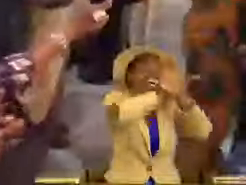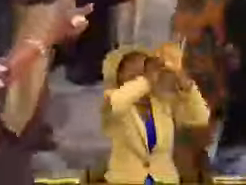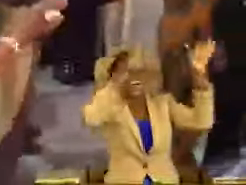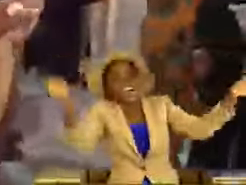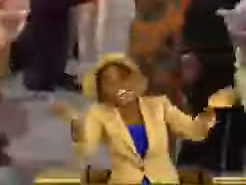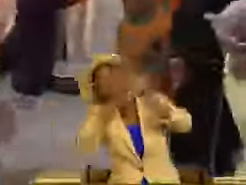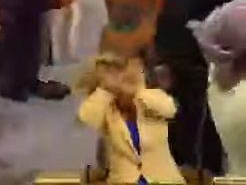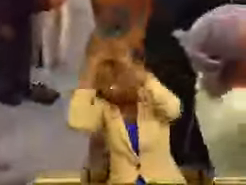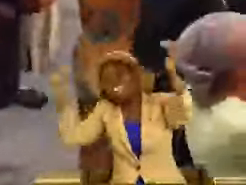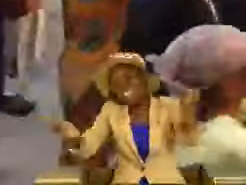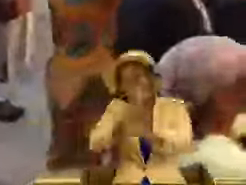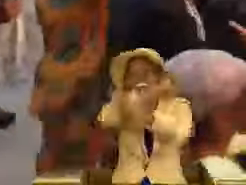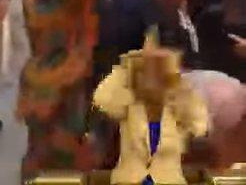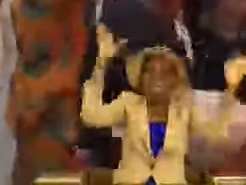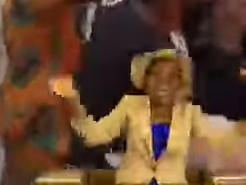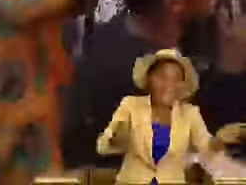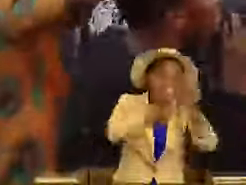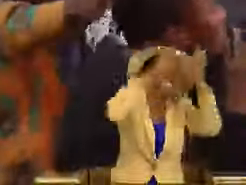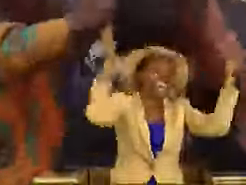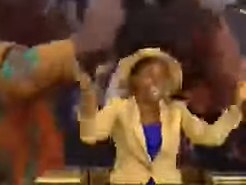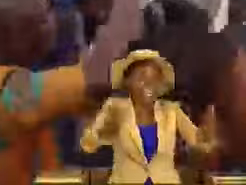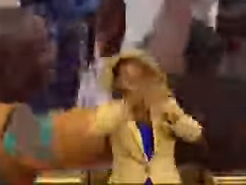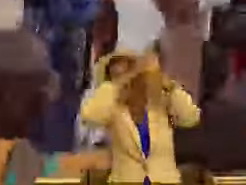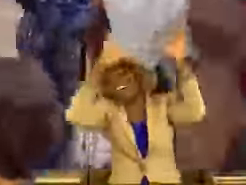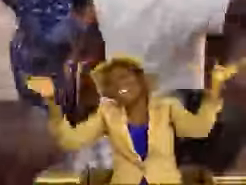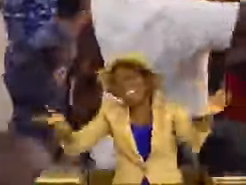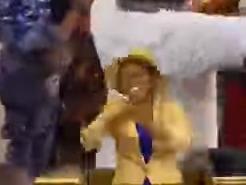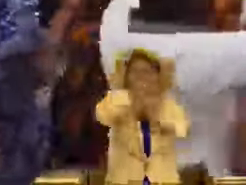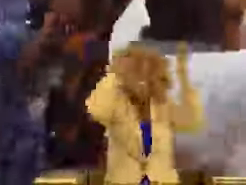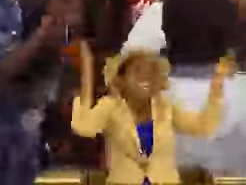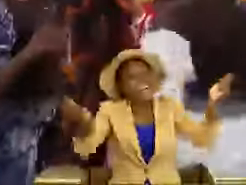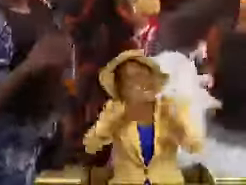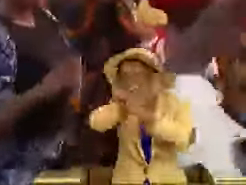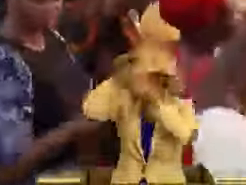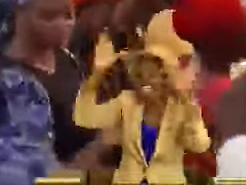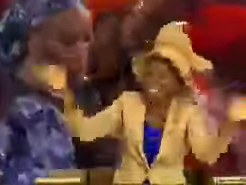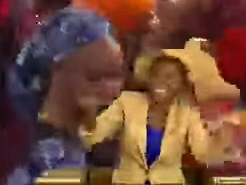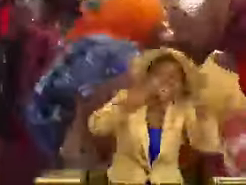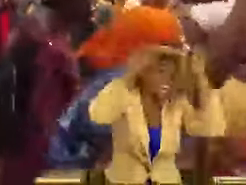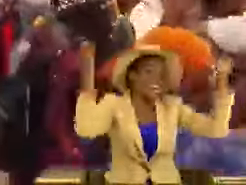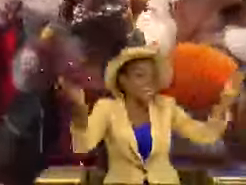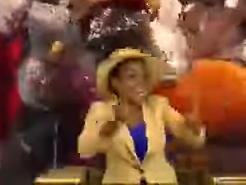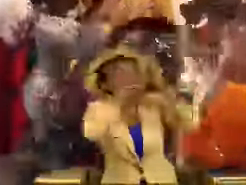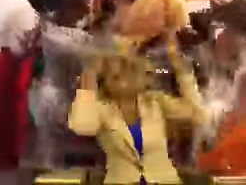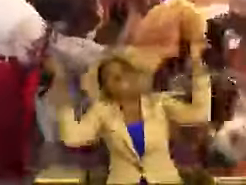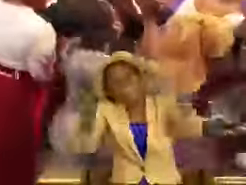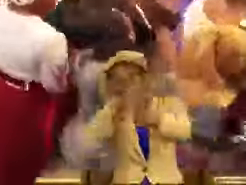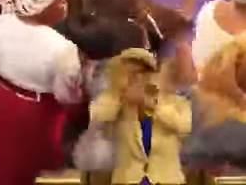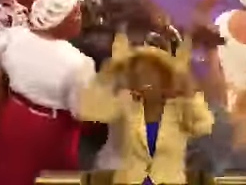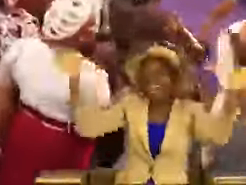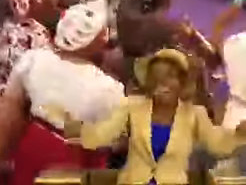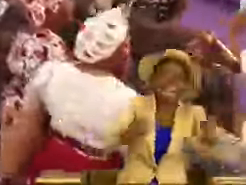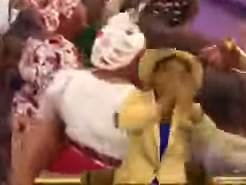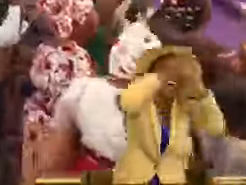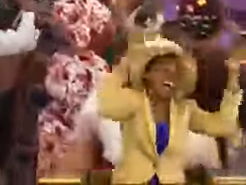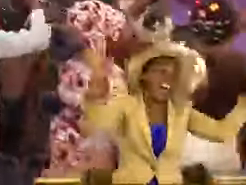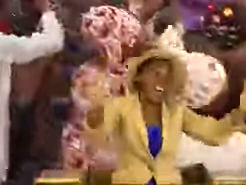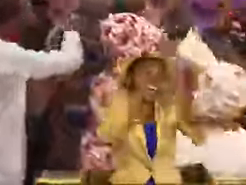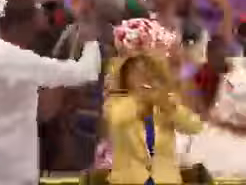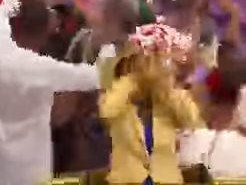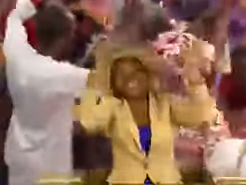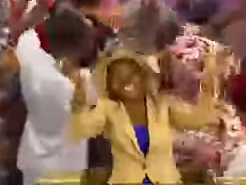h h h h h h